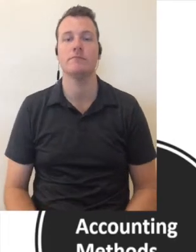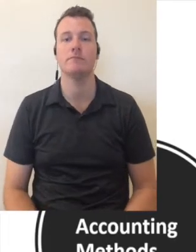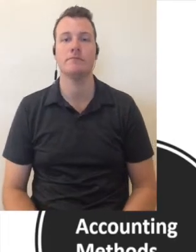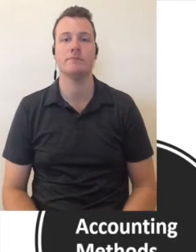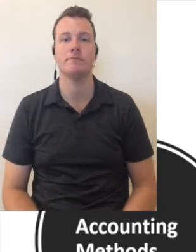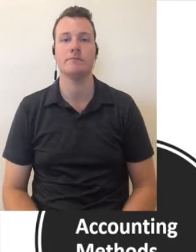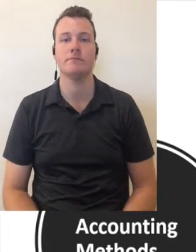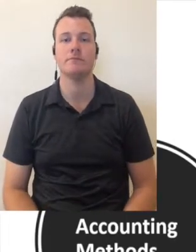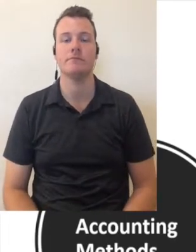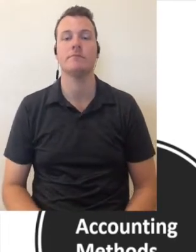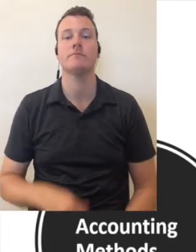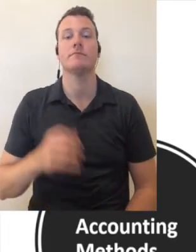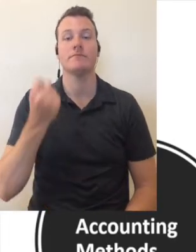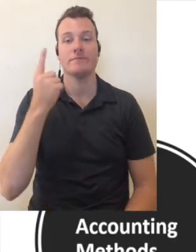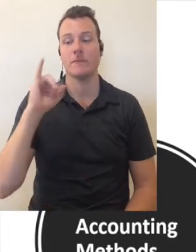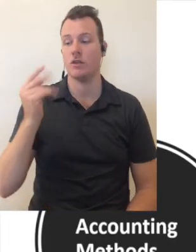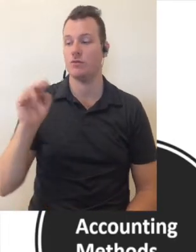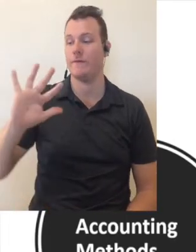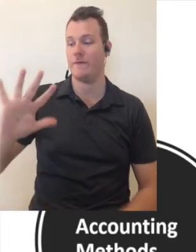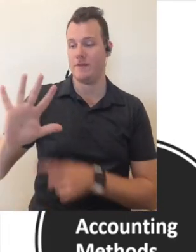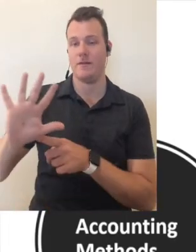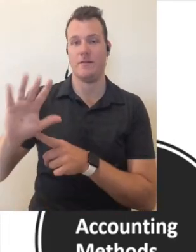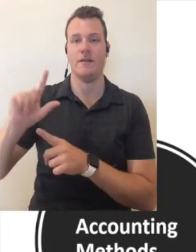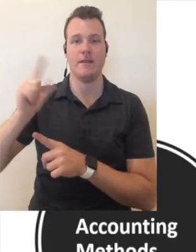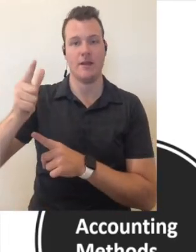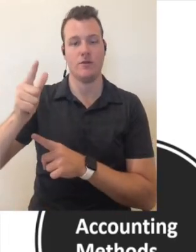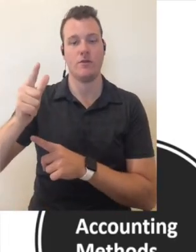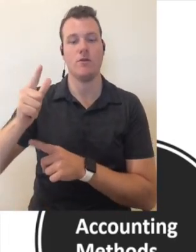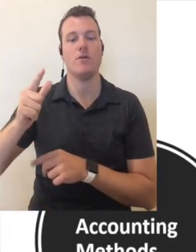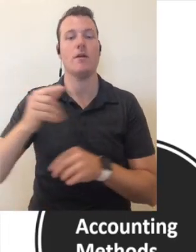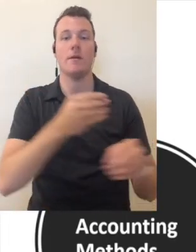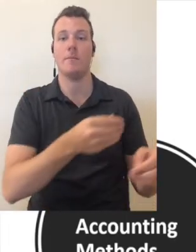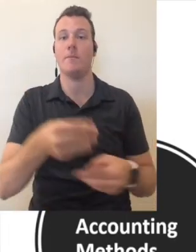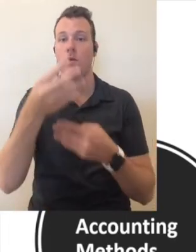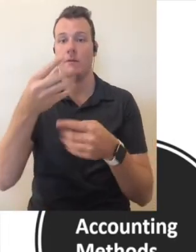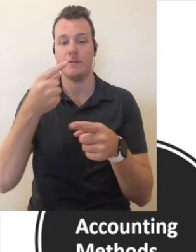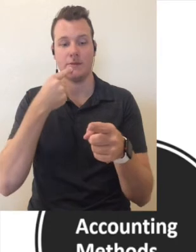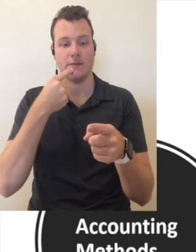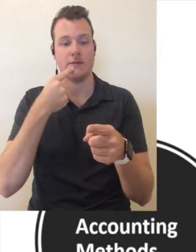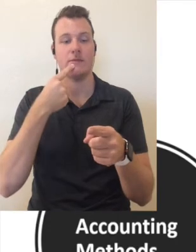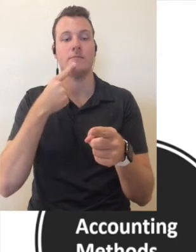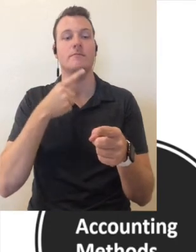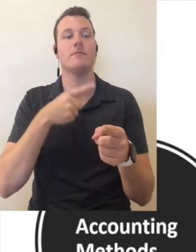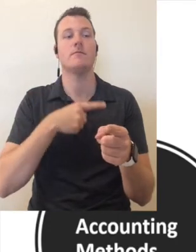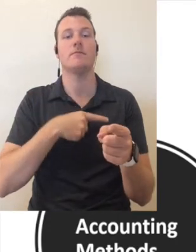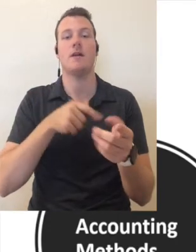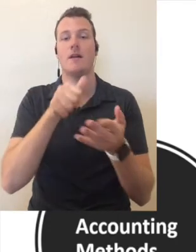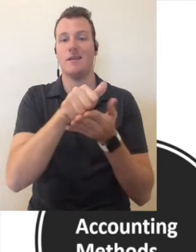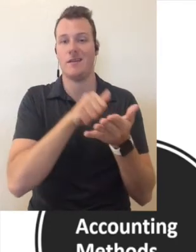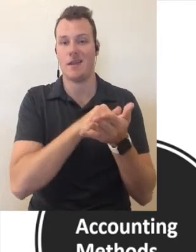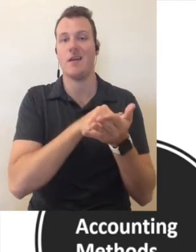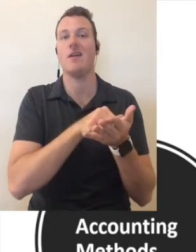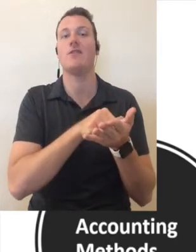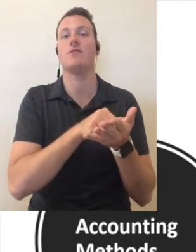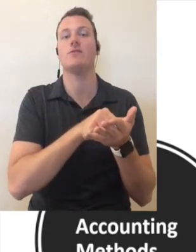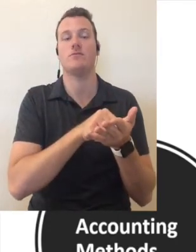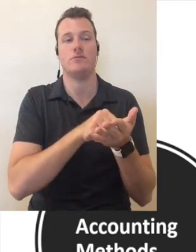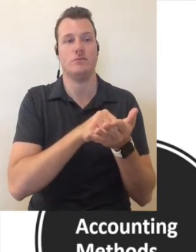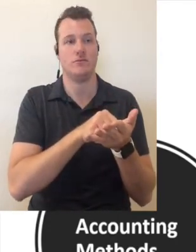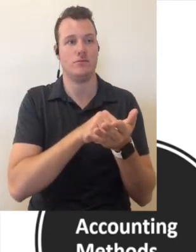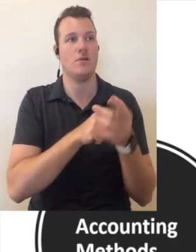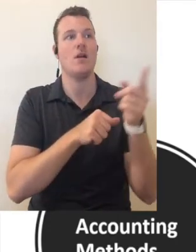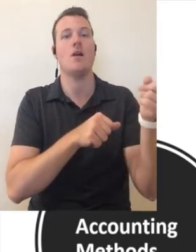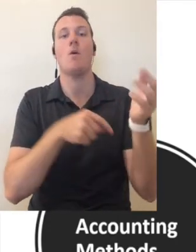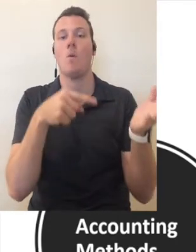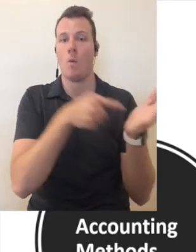point. And then on June the 5th, I can go in and say, I had this accounts receivable. This person has